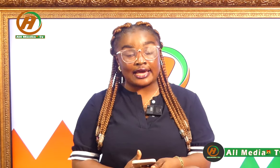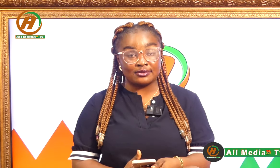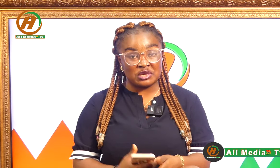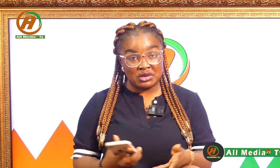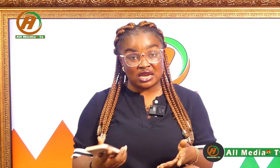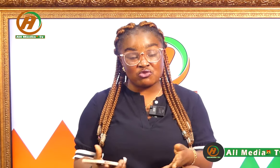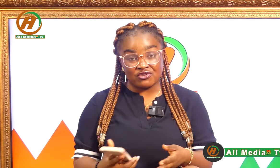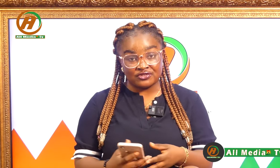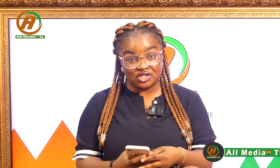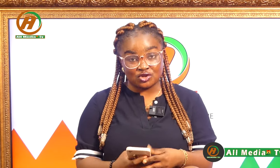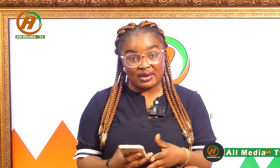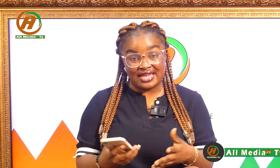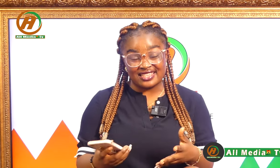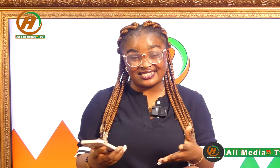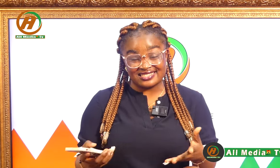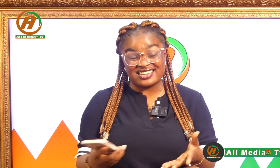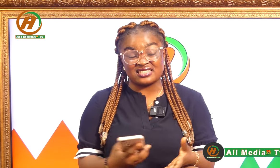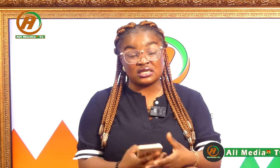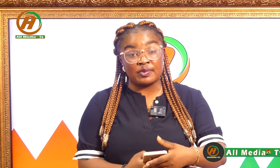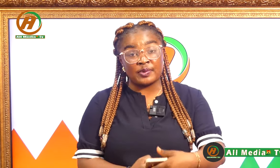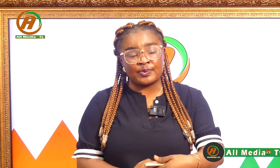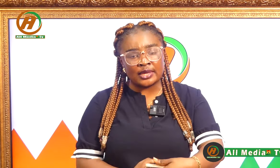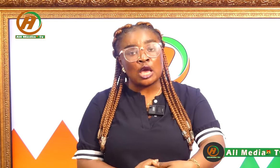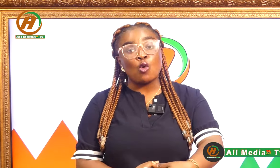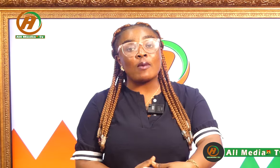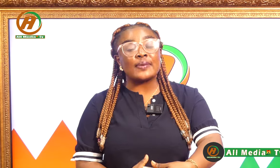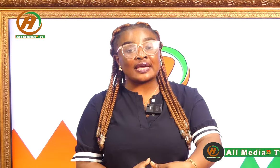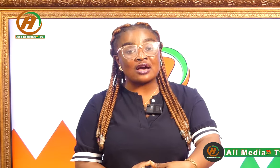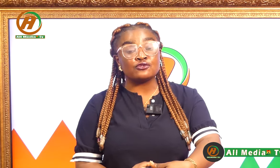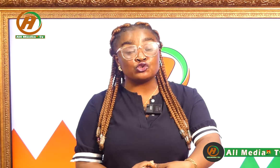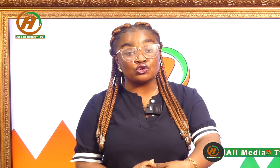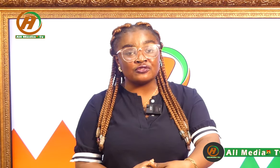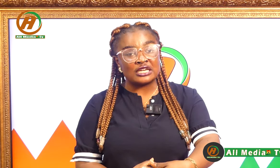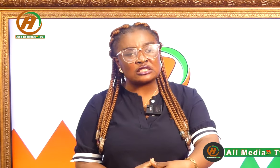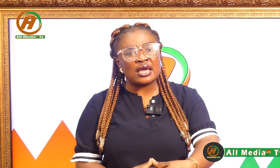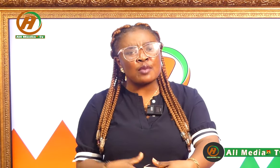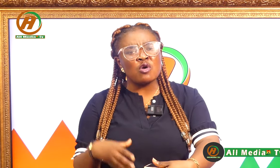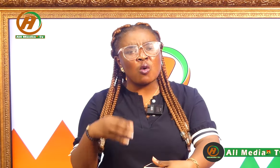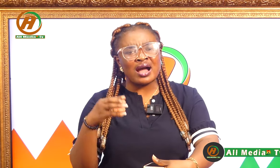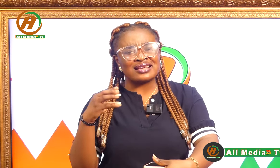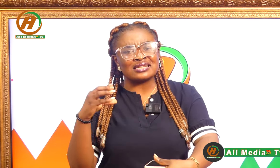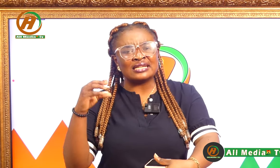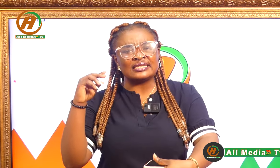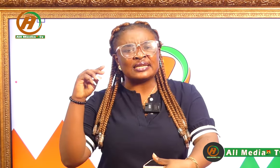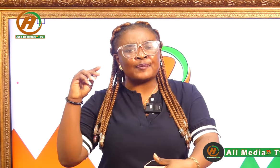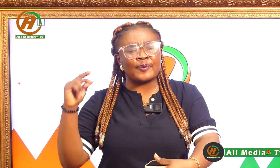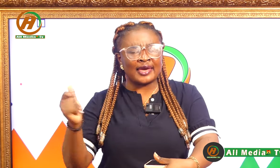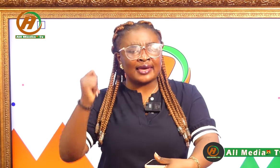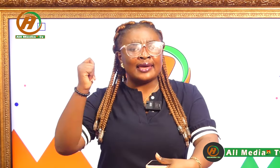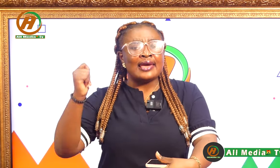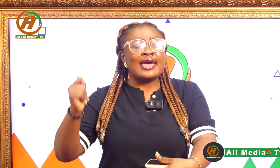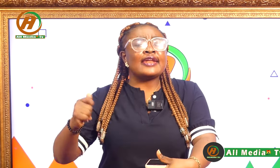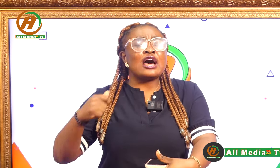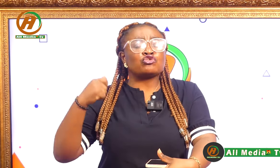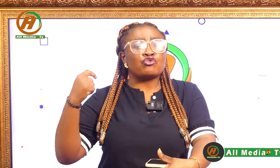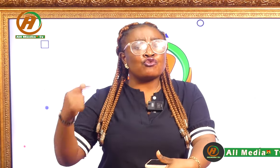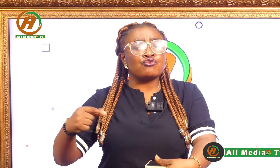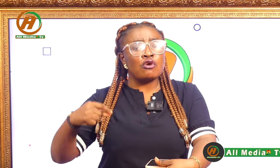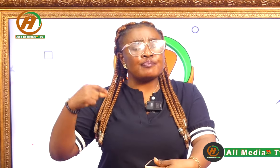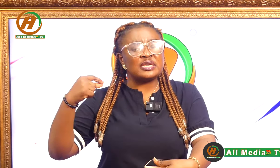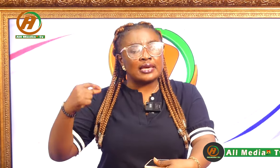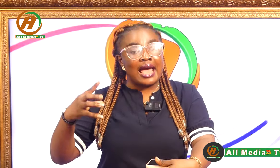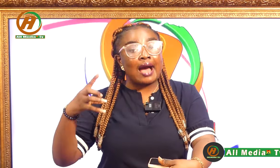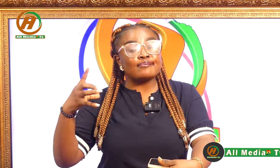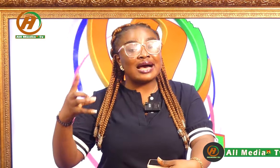Afosnofeles, I'm Ibiana Murphy Dino, but I think it's a sanity, a pepe, or by car for Snofeles, ne, and more cars I didn't pet, and ask of